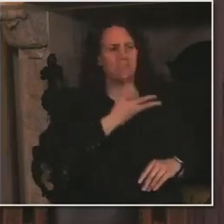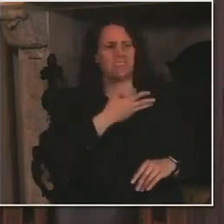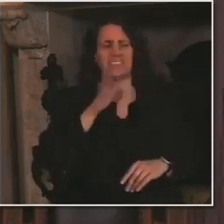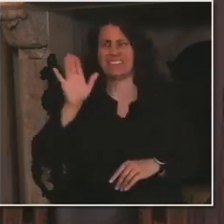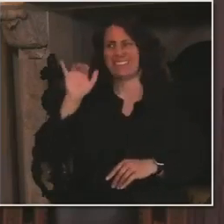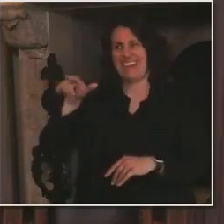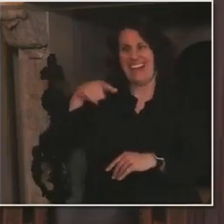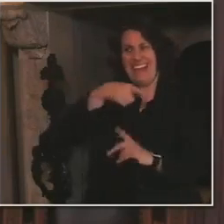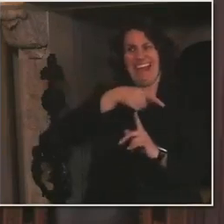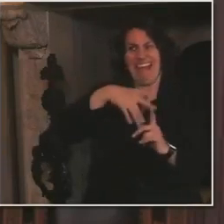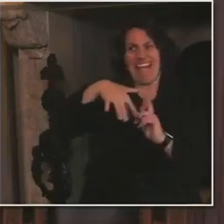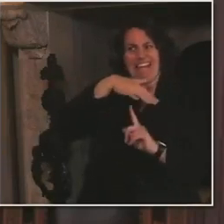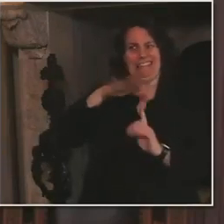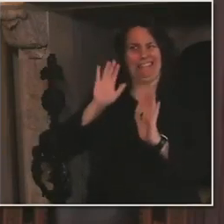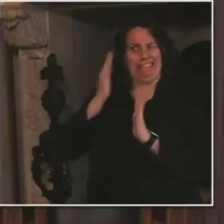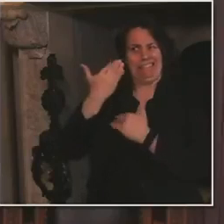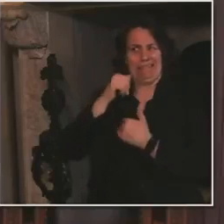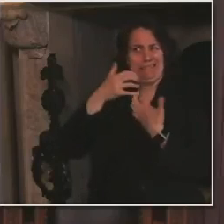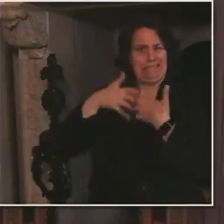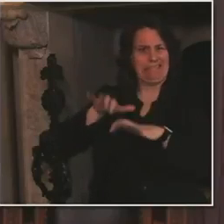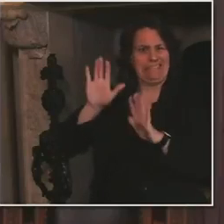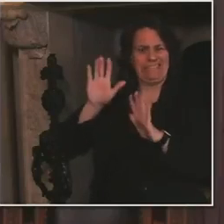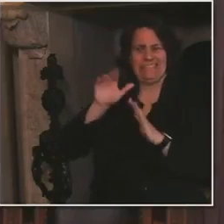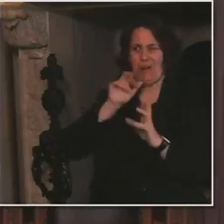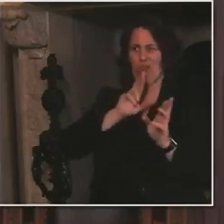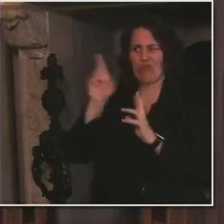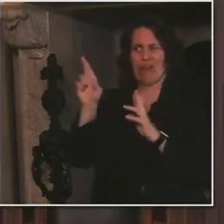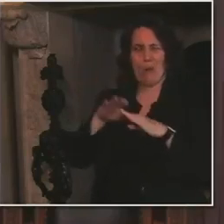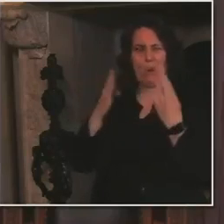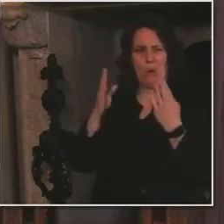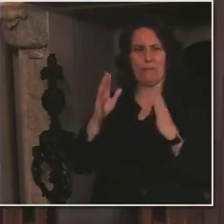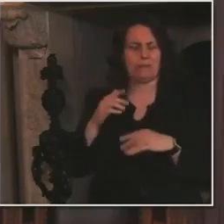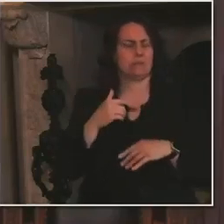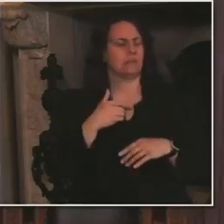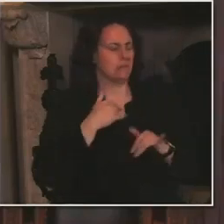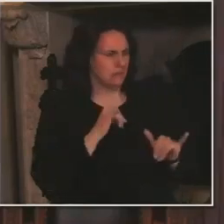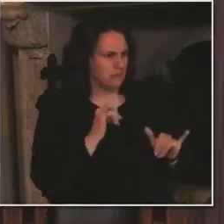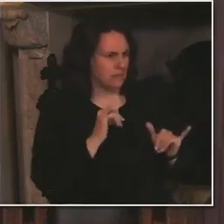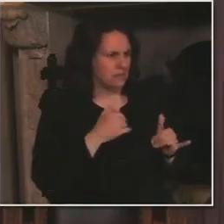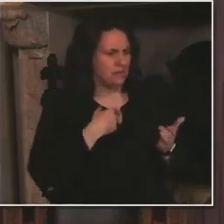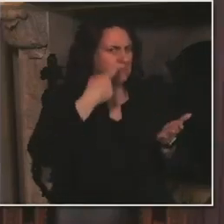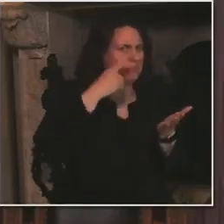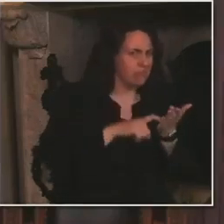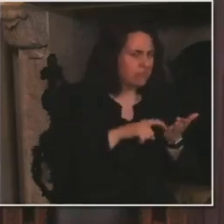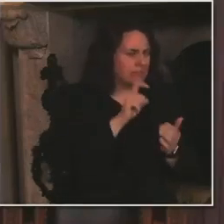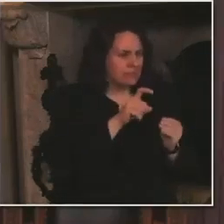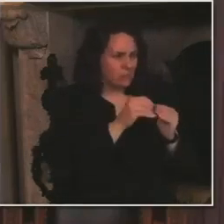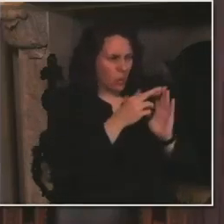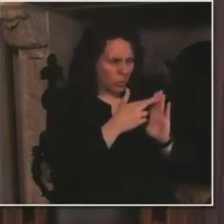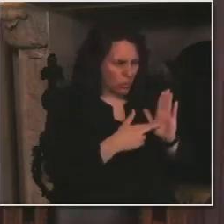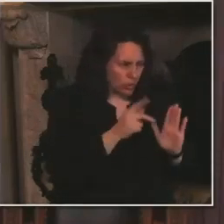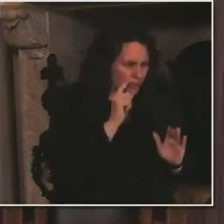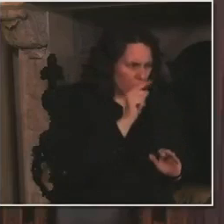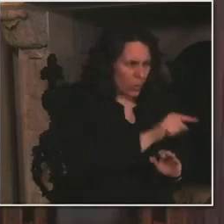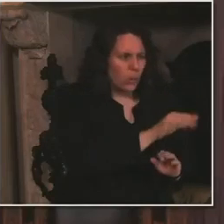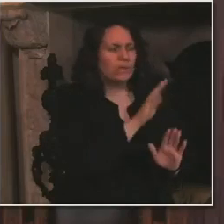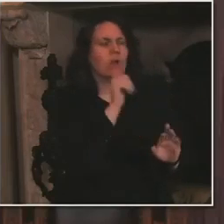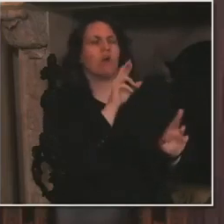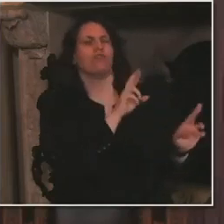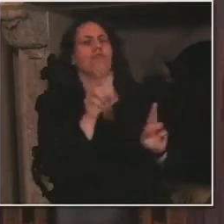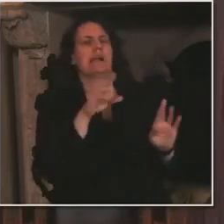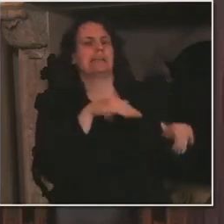more frameworks to guide that that financial interaction between a customer and a business